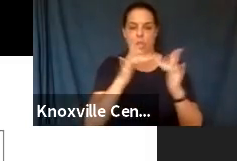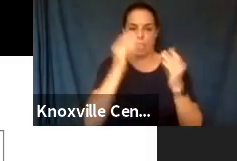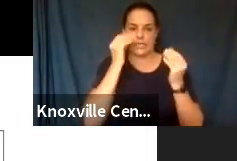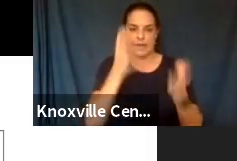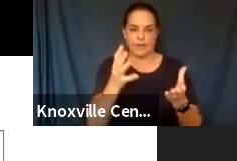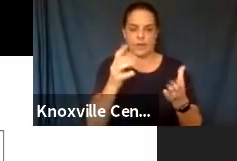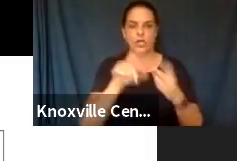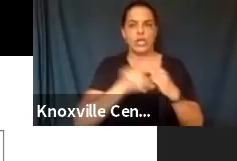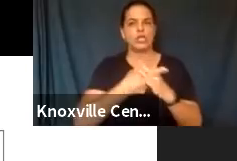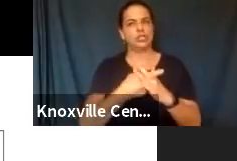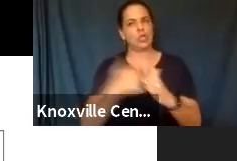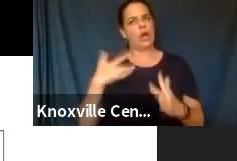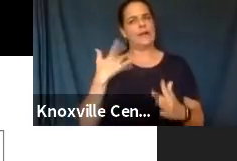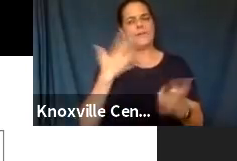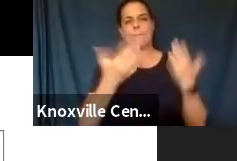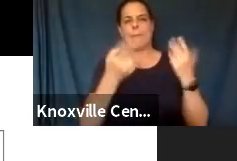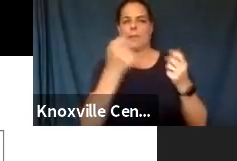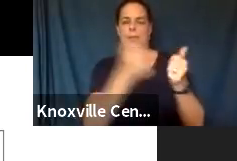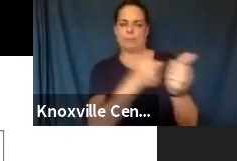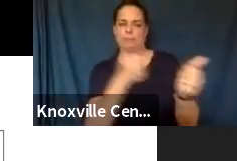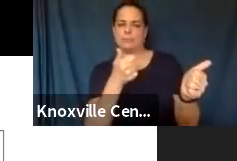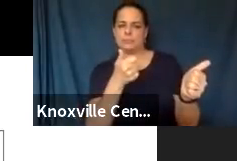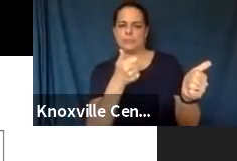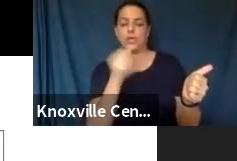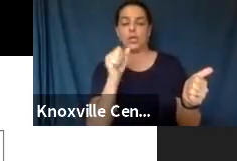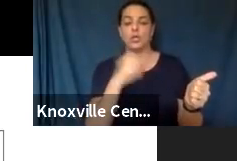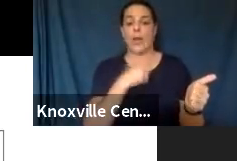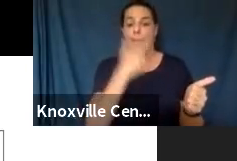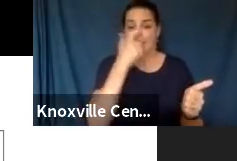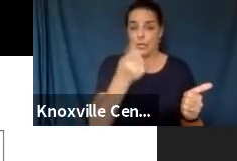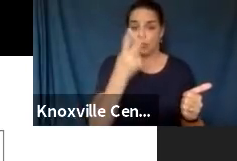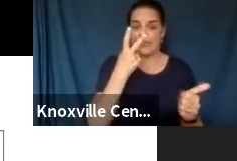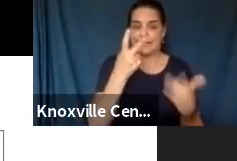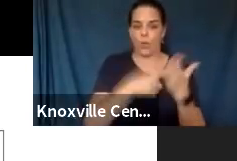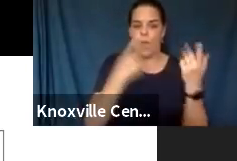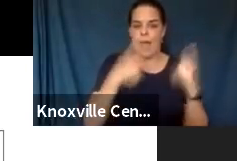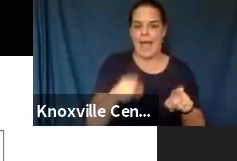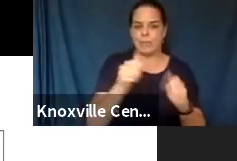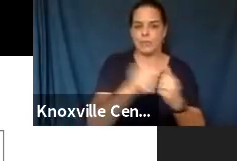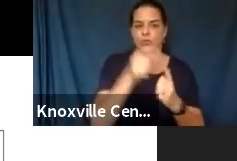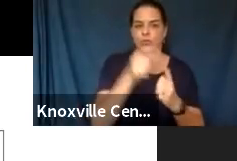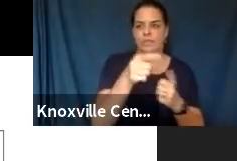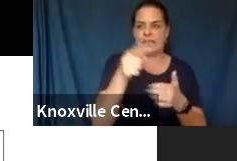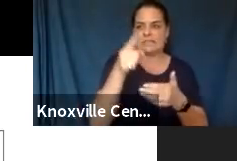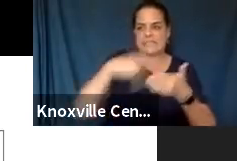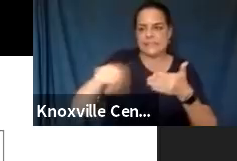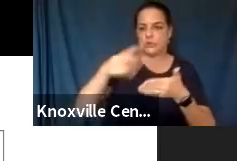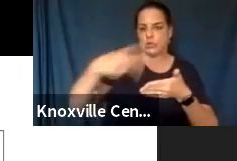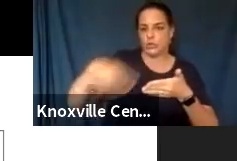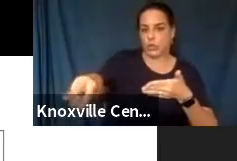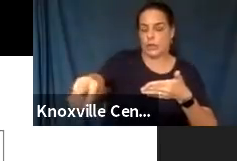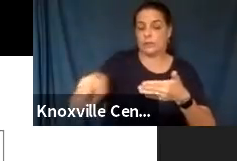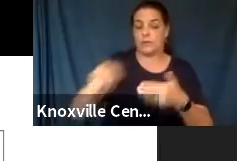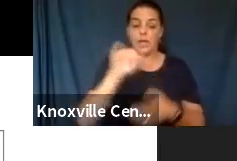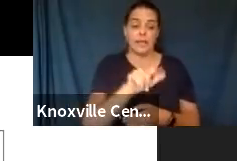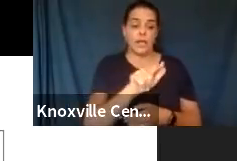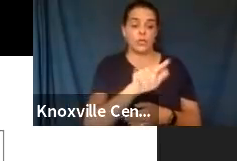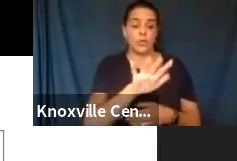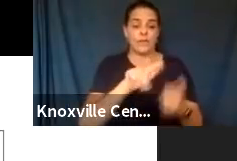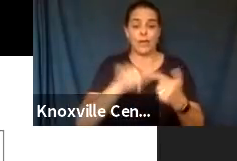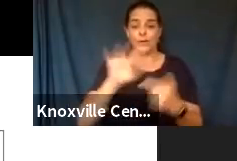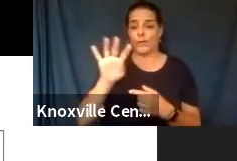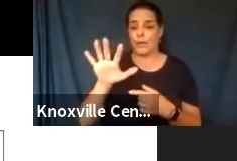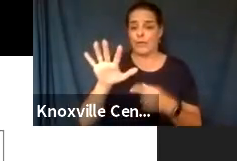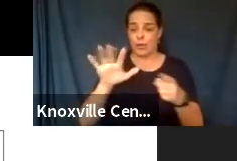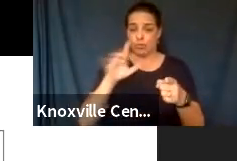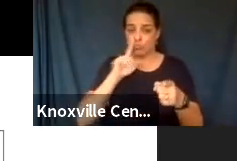lag here. And so I'll be very interested to see this over the next 1 to 2 weeks, because I don't know if that 25 to 45 is